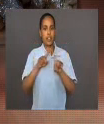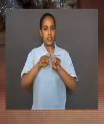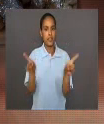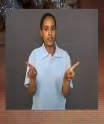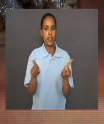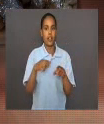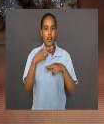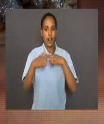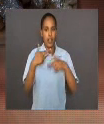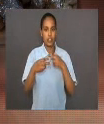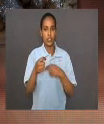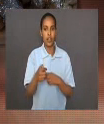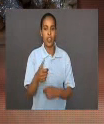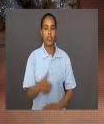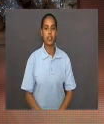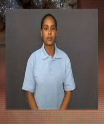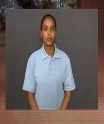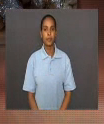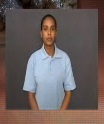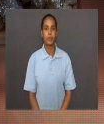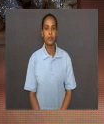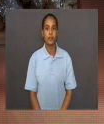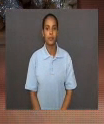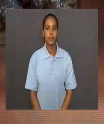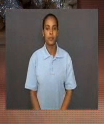different reaction rates.